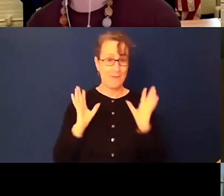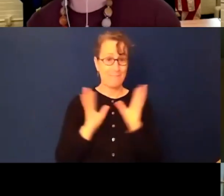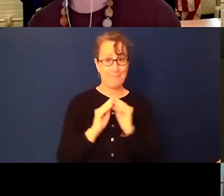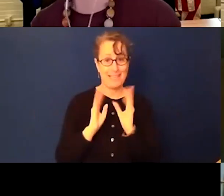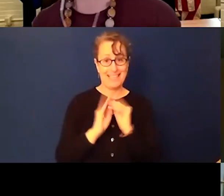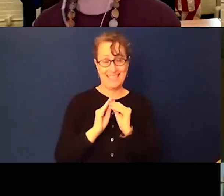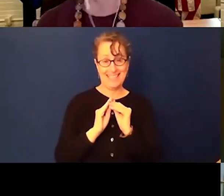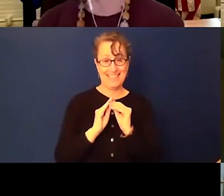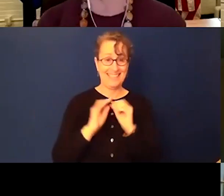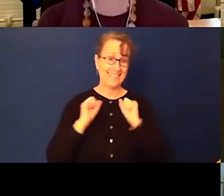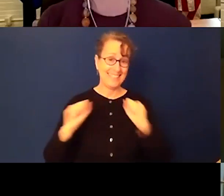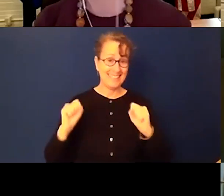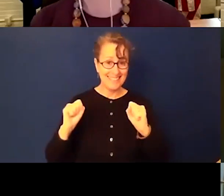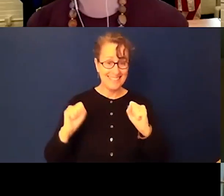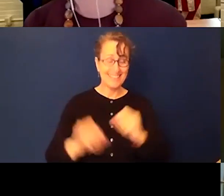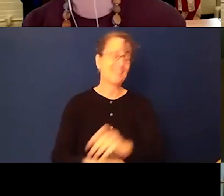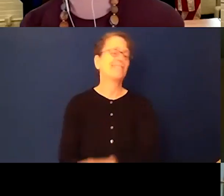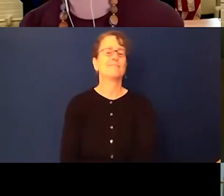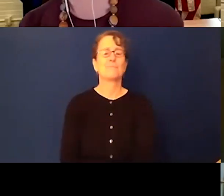I'm in trouble.